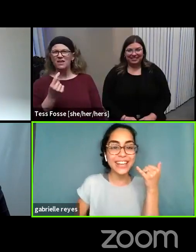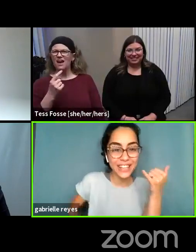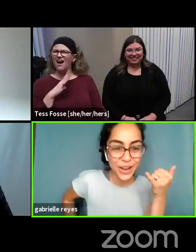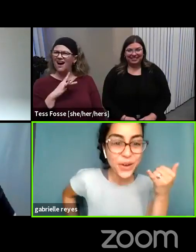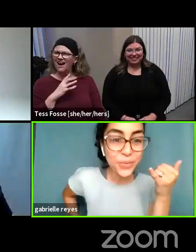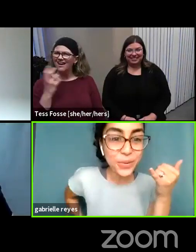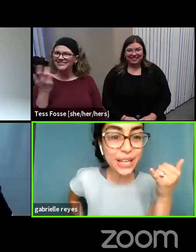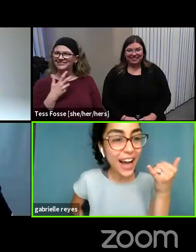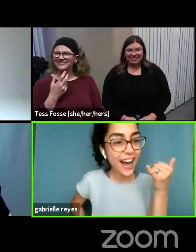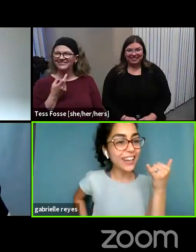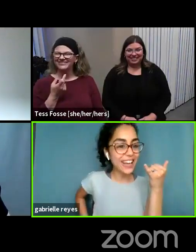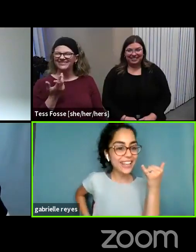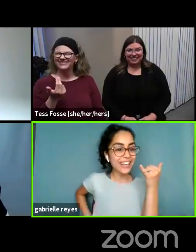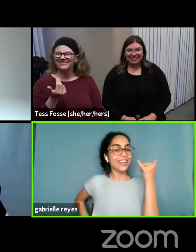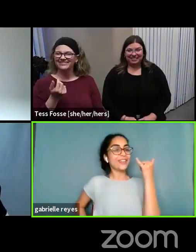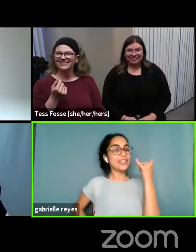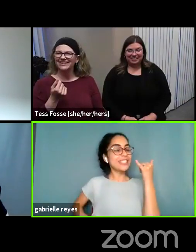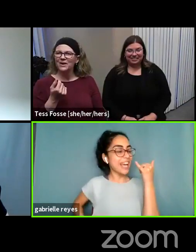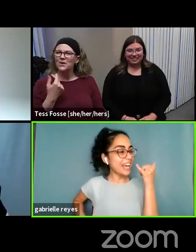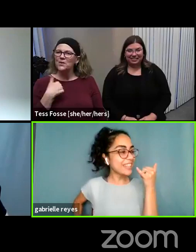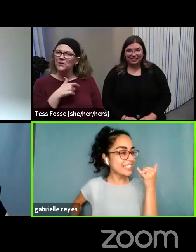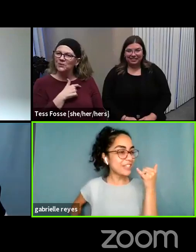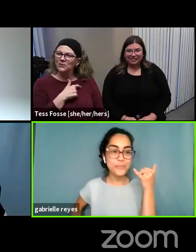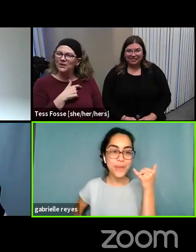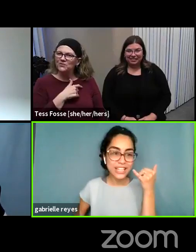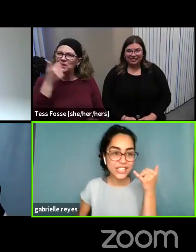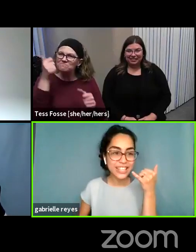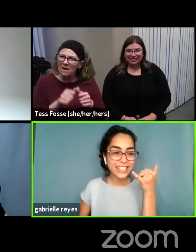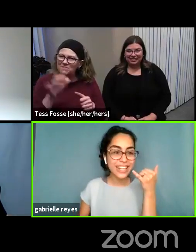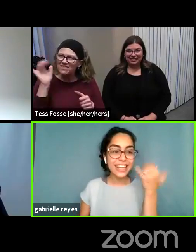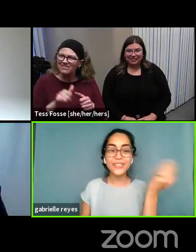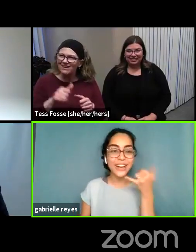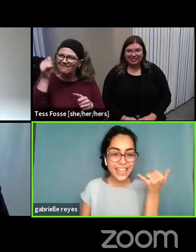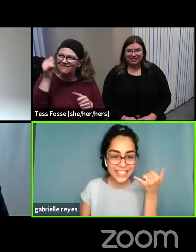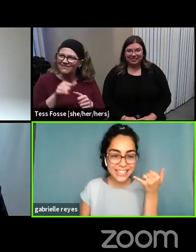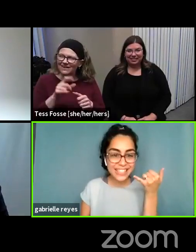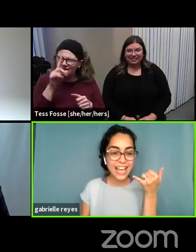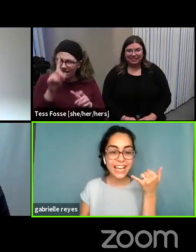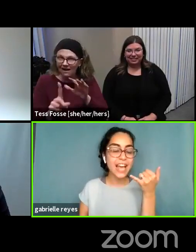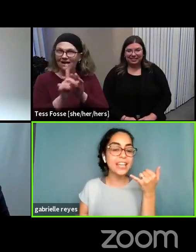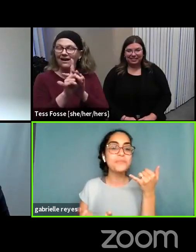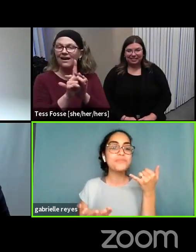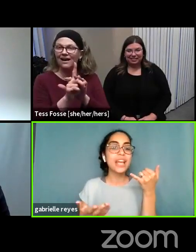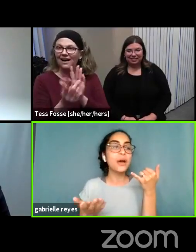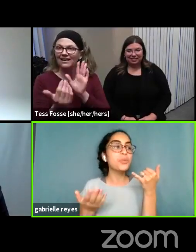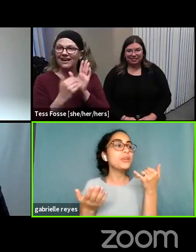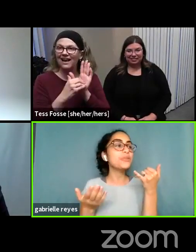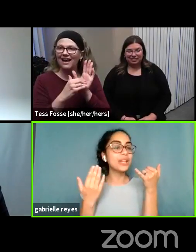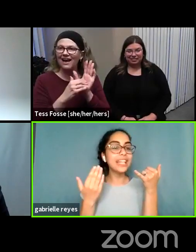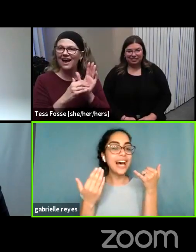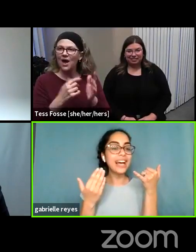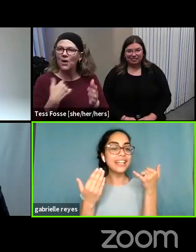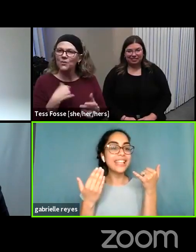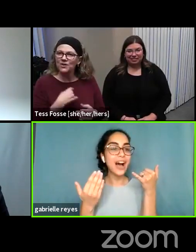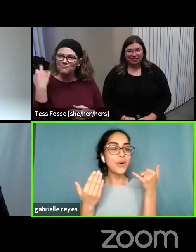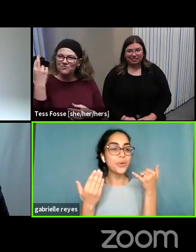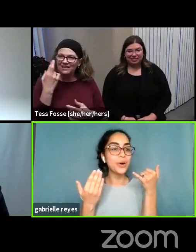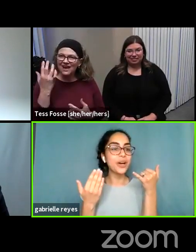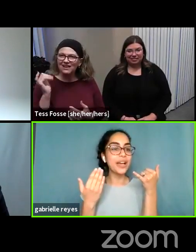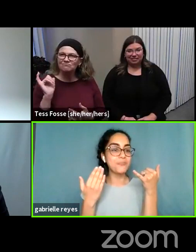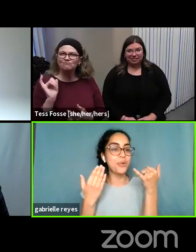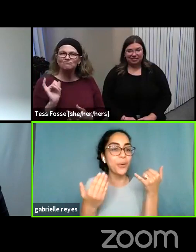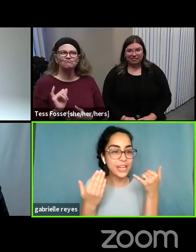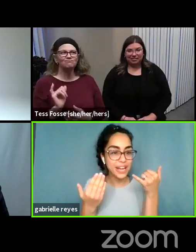We like retain this information, like what? And we realize